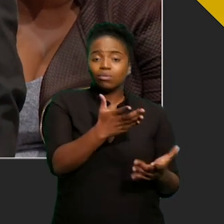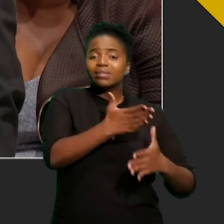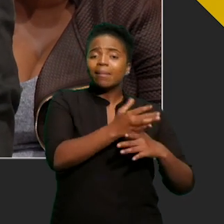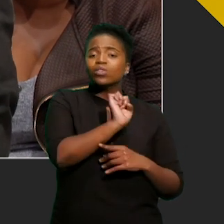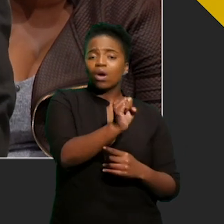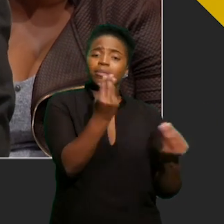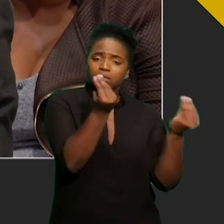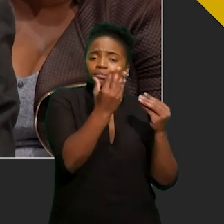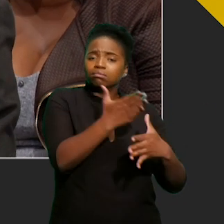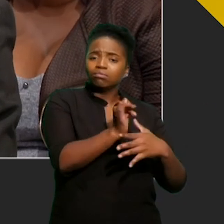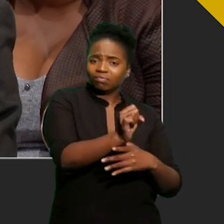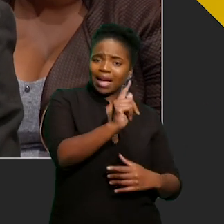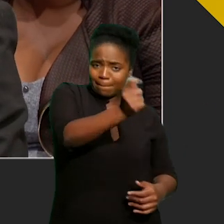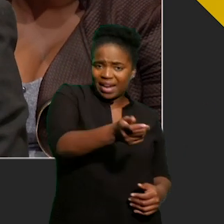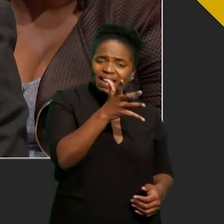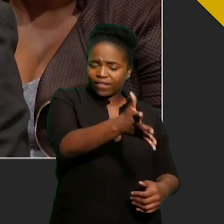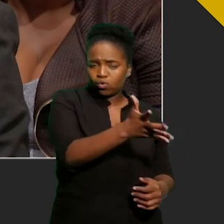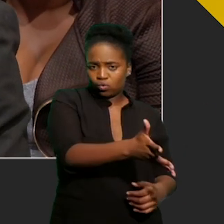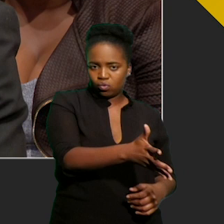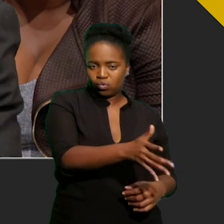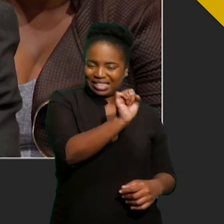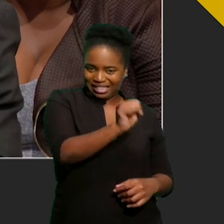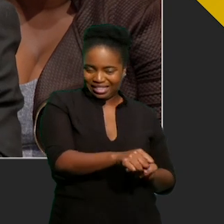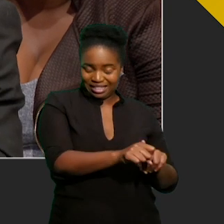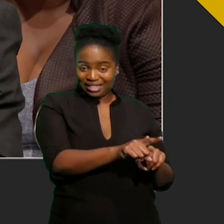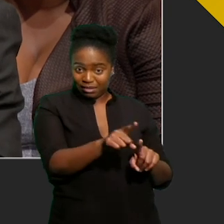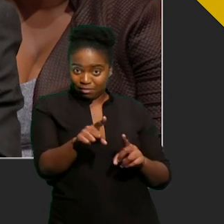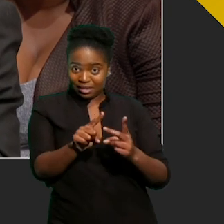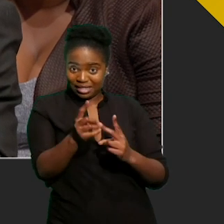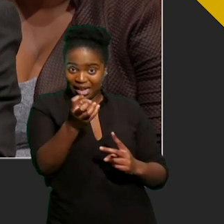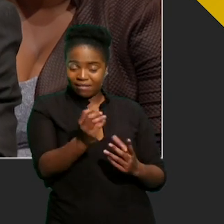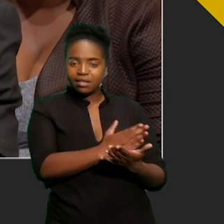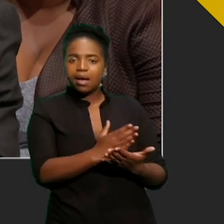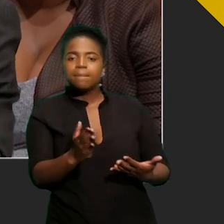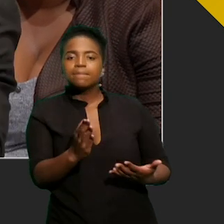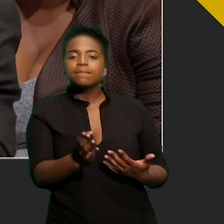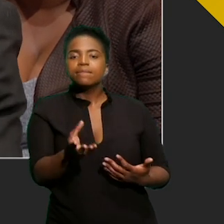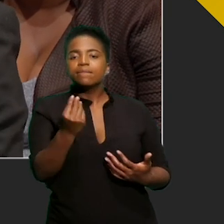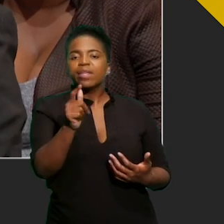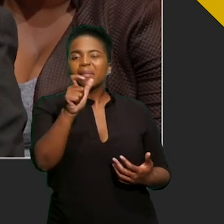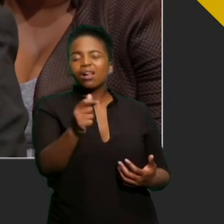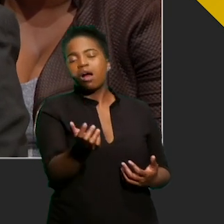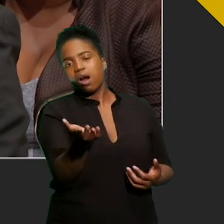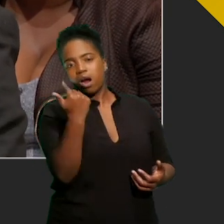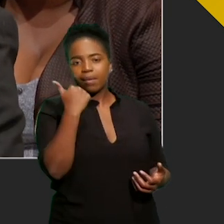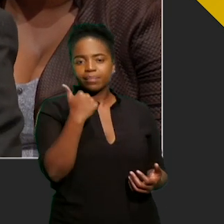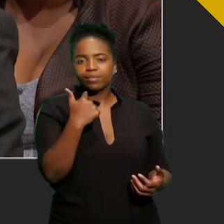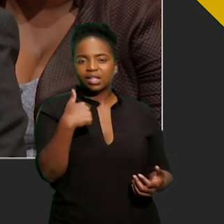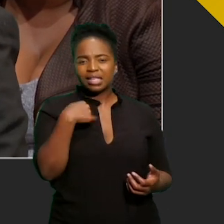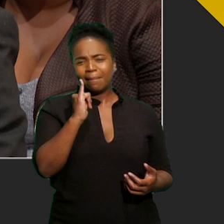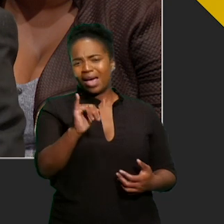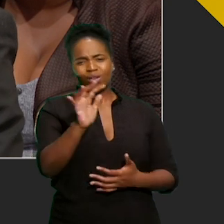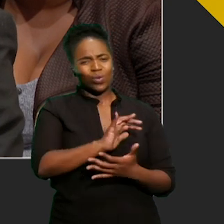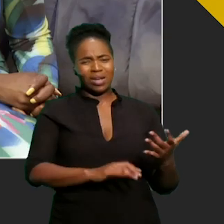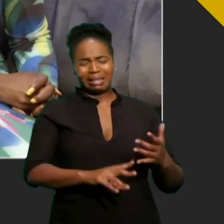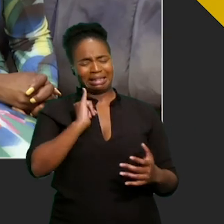job. That's what they get paid to do. But yes, they also are likely about money, but this is a bad story, I'm